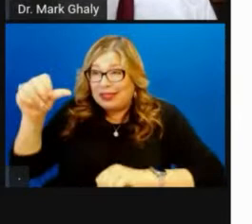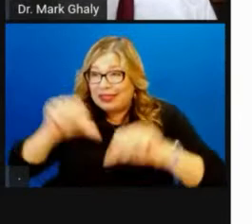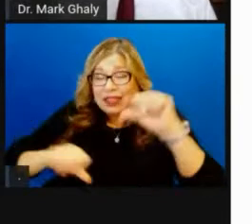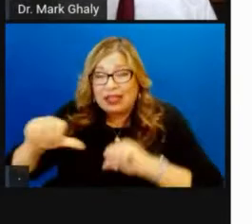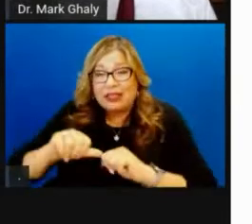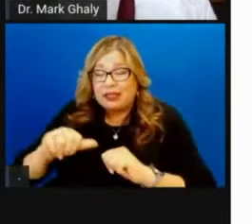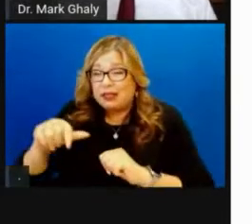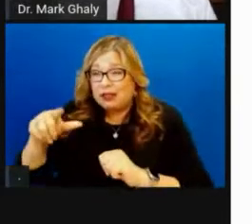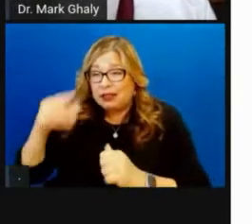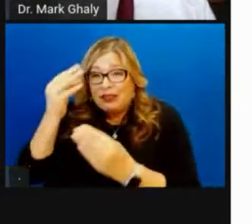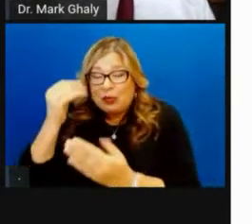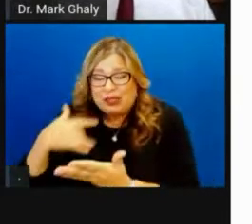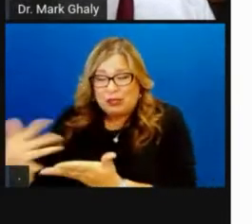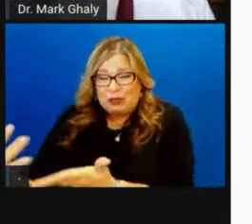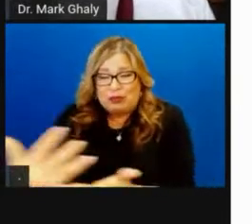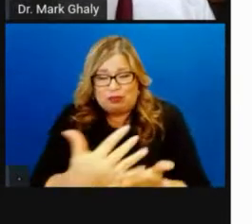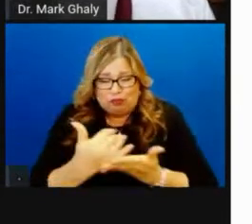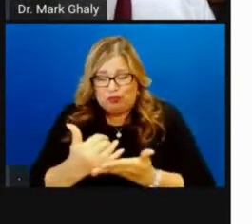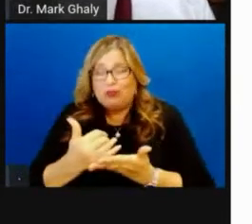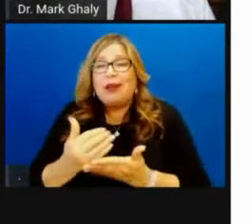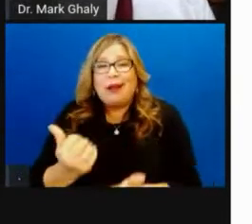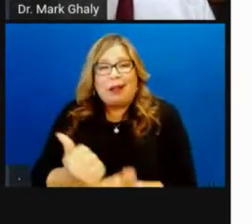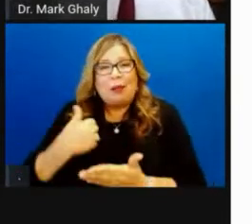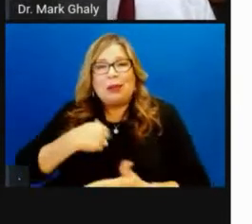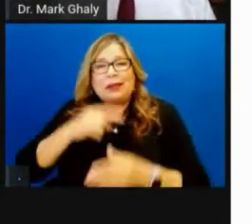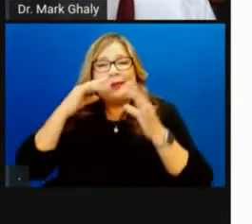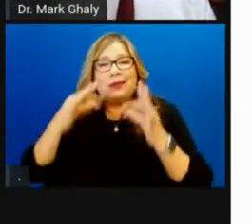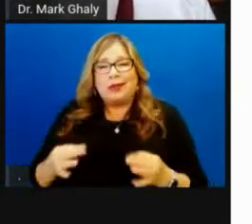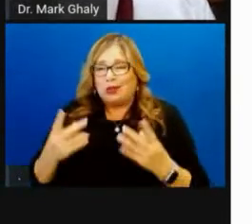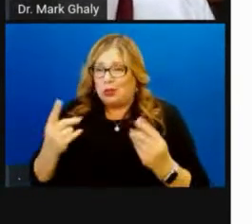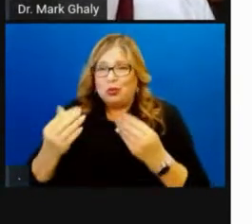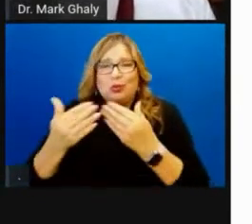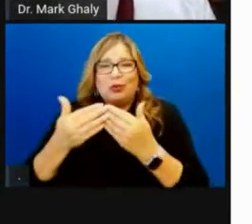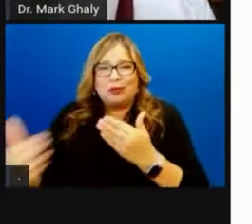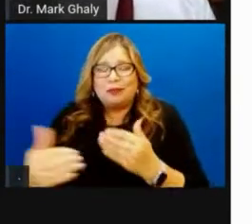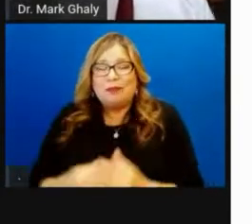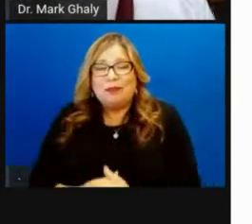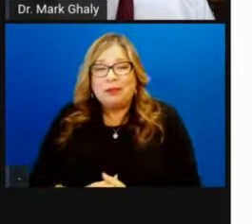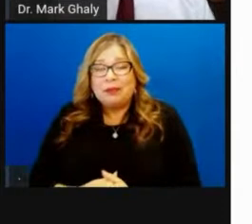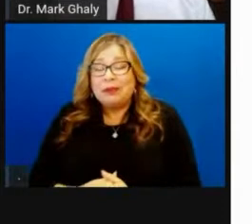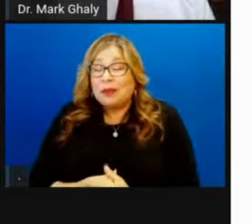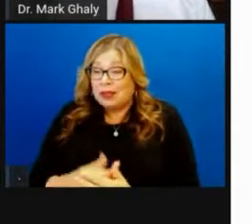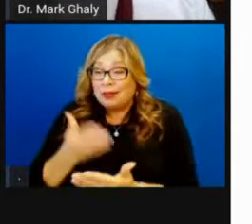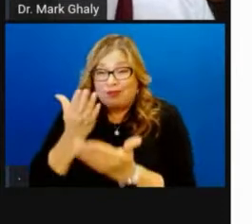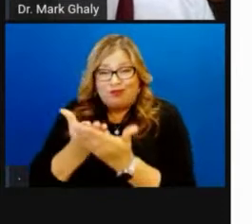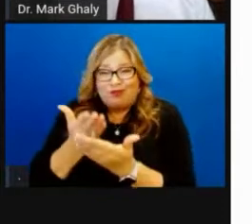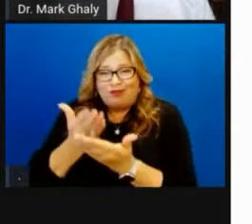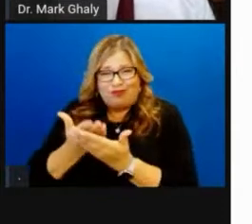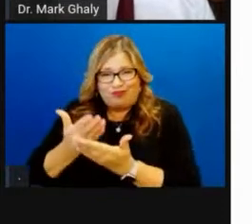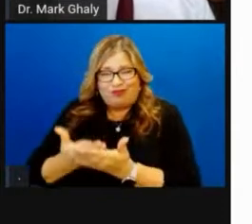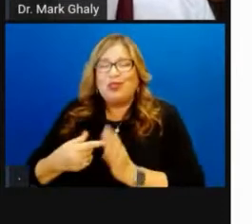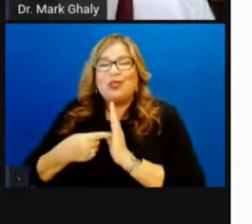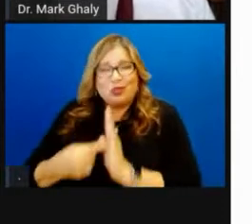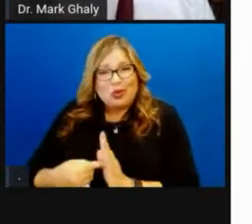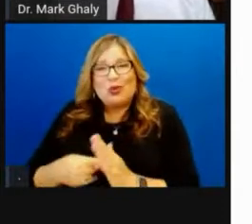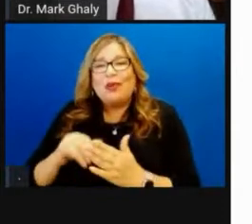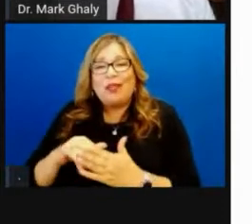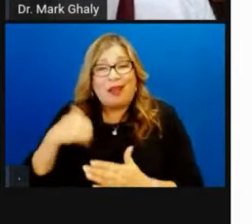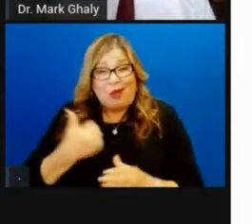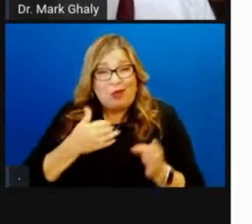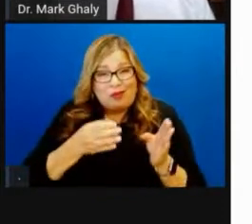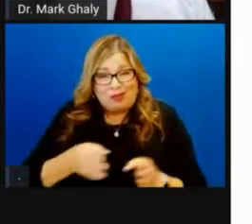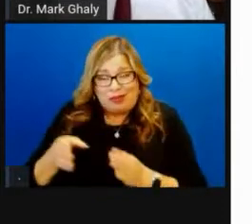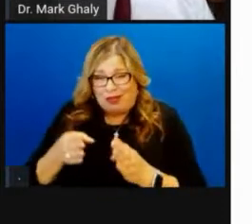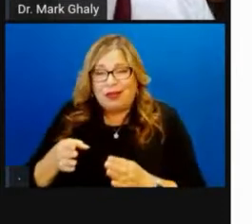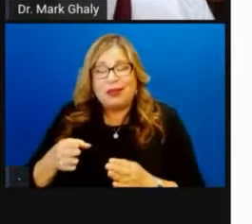of the pandemic. And the data do show that these strategies have done what we said we wanted to do, which was save